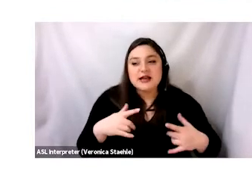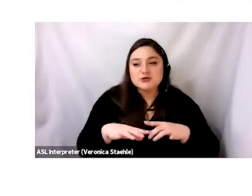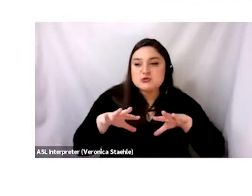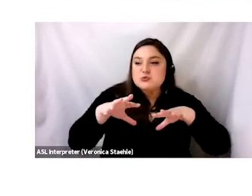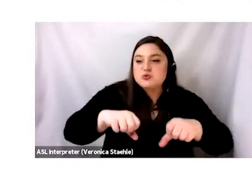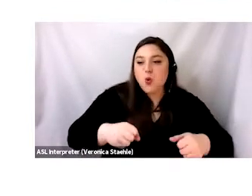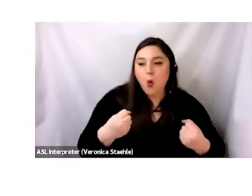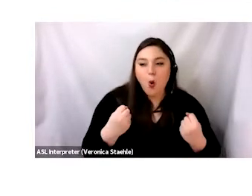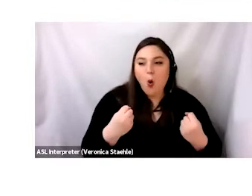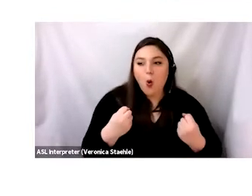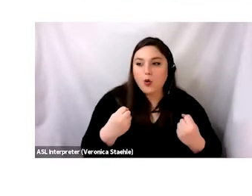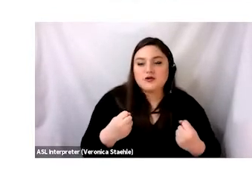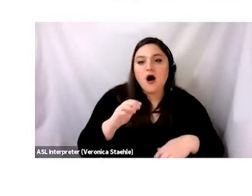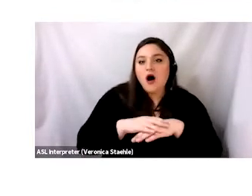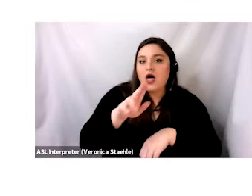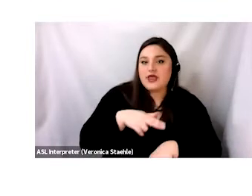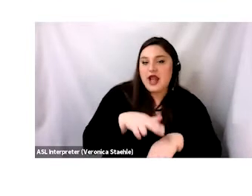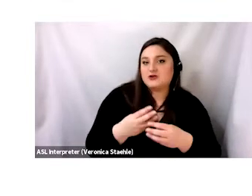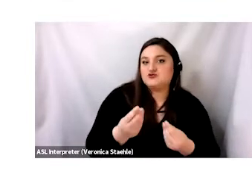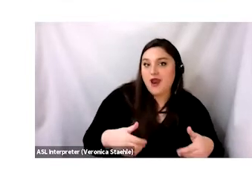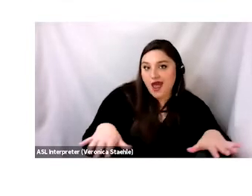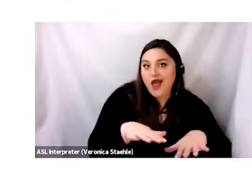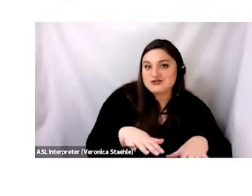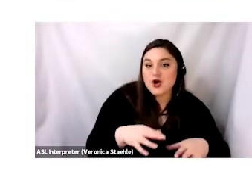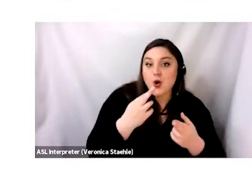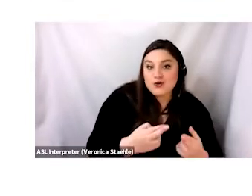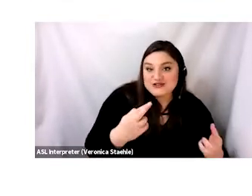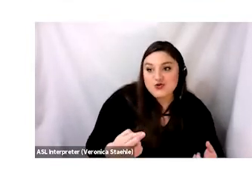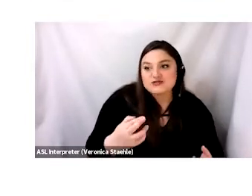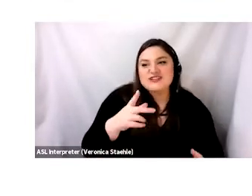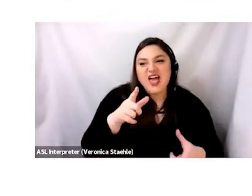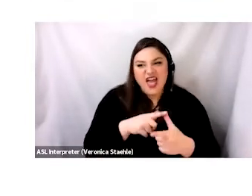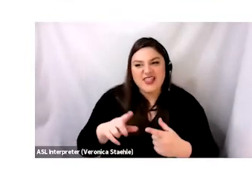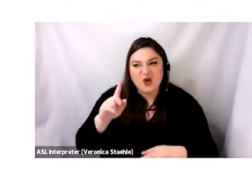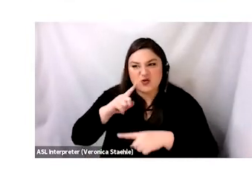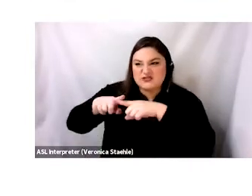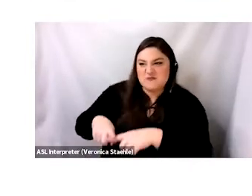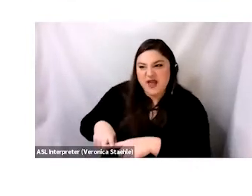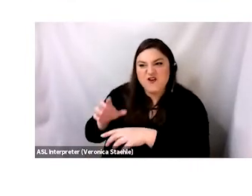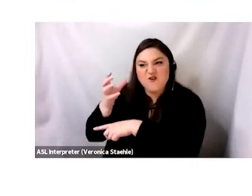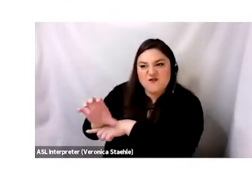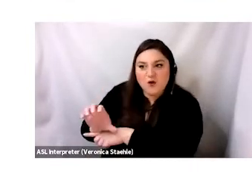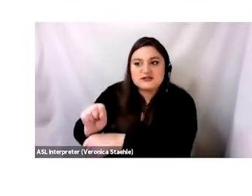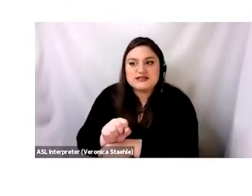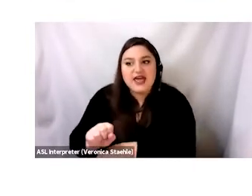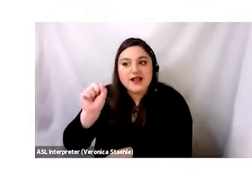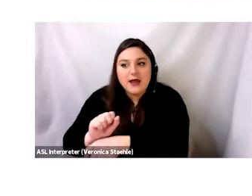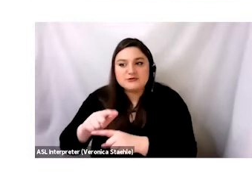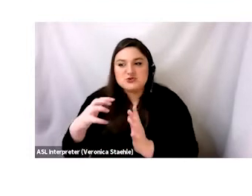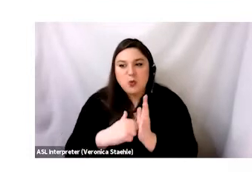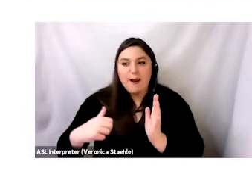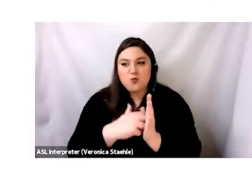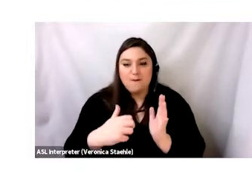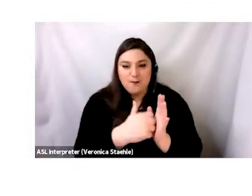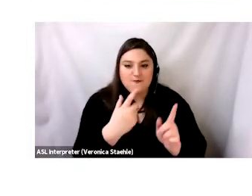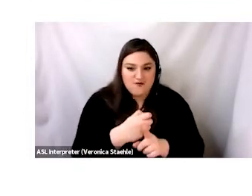the exploitation of slave labor. The Navajo and Hopi had been cultivating cotton in the southern US as early as